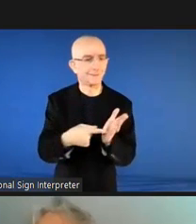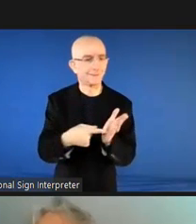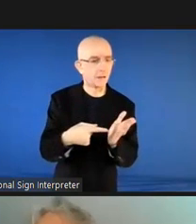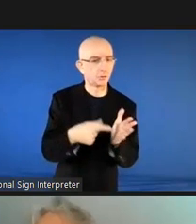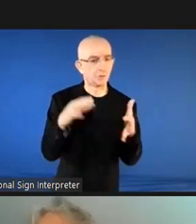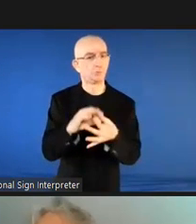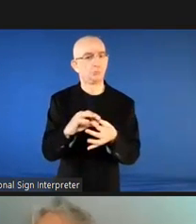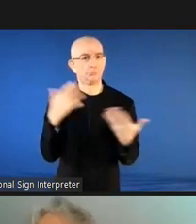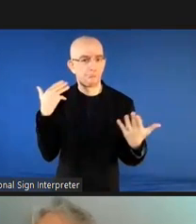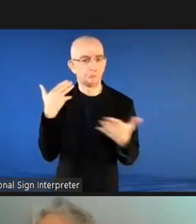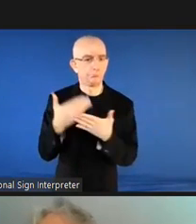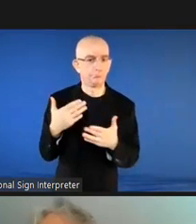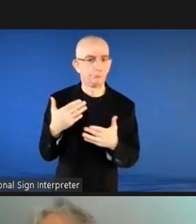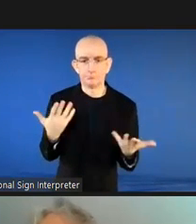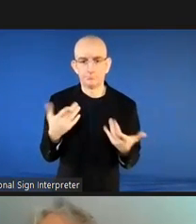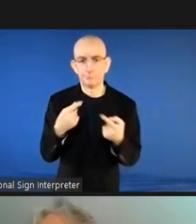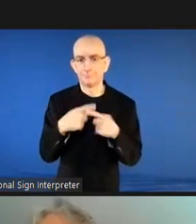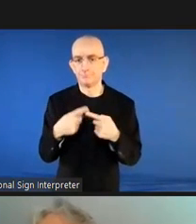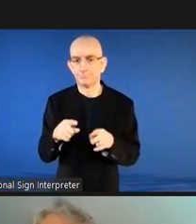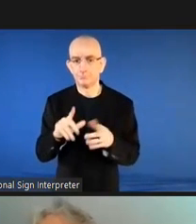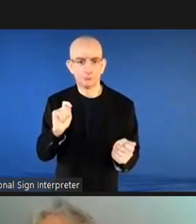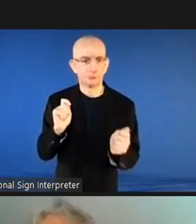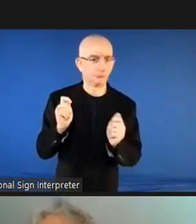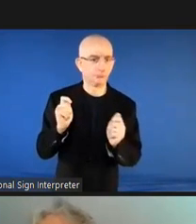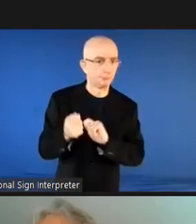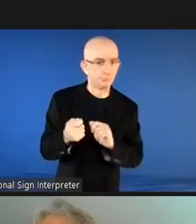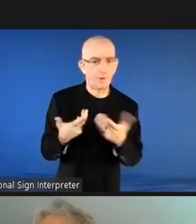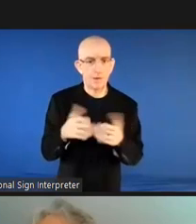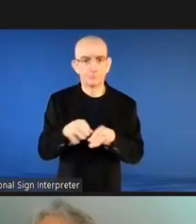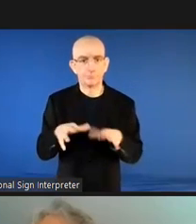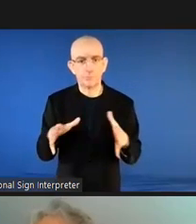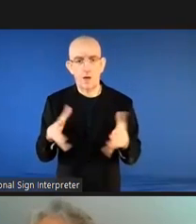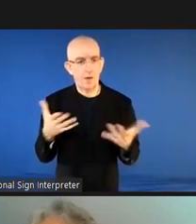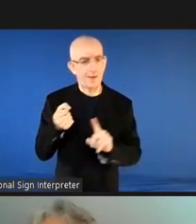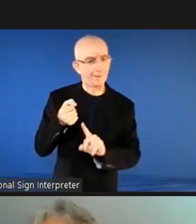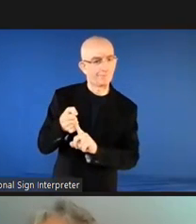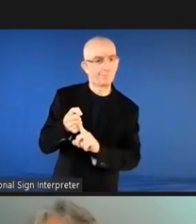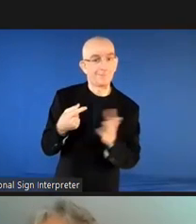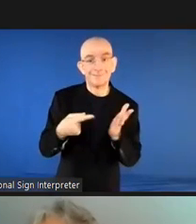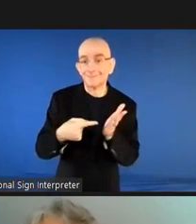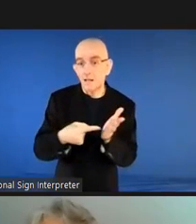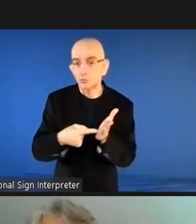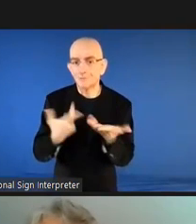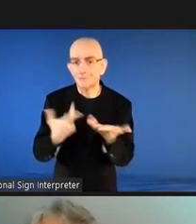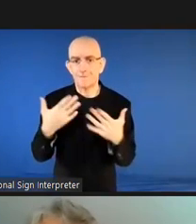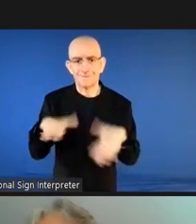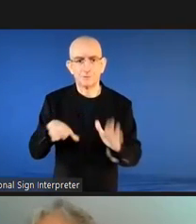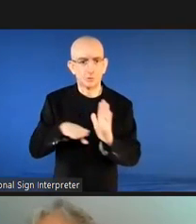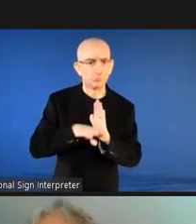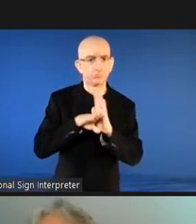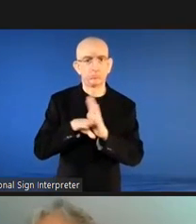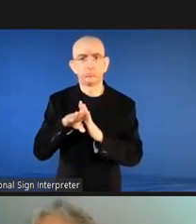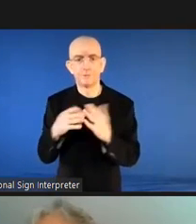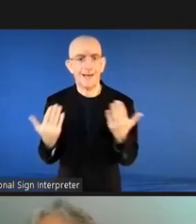and new technologies being more available had for deaf children growing up and improving their access to language, communication and